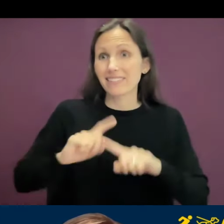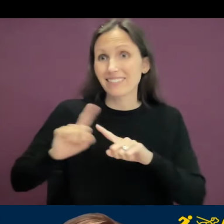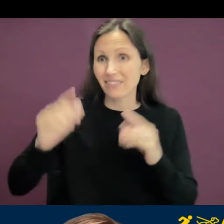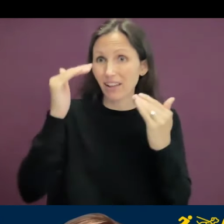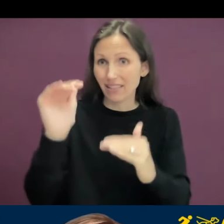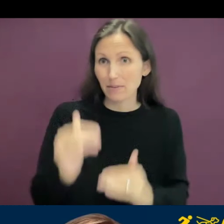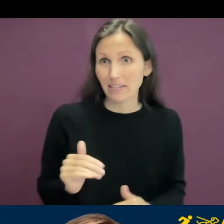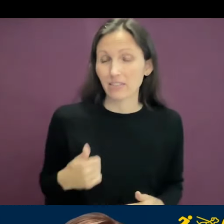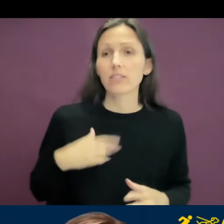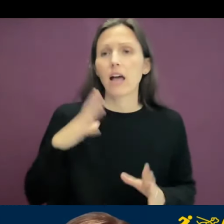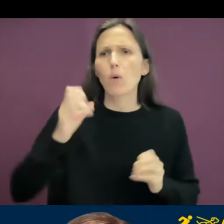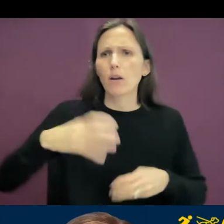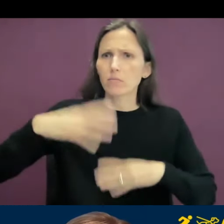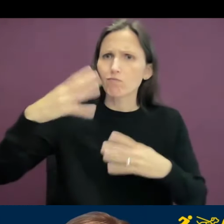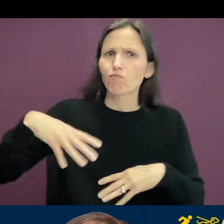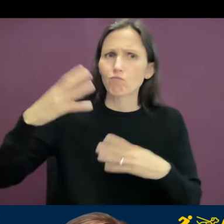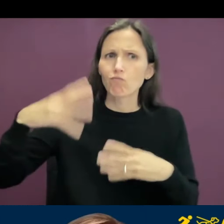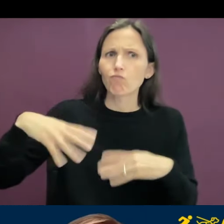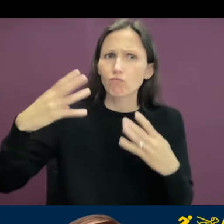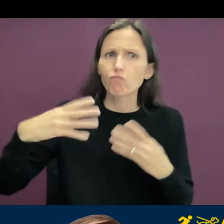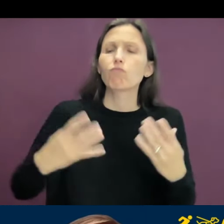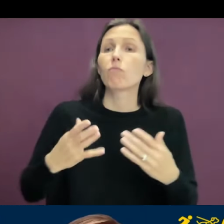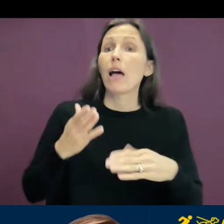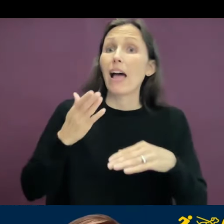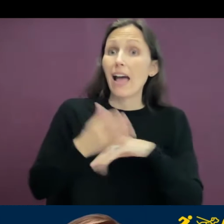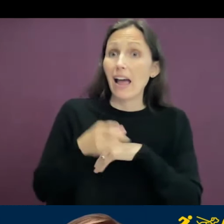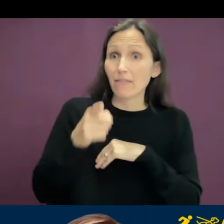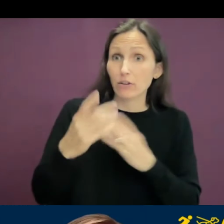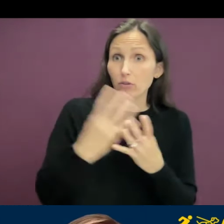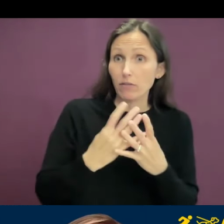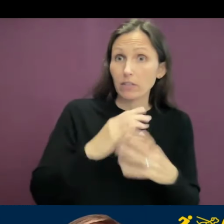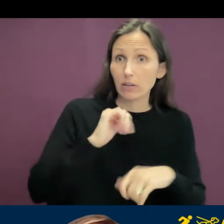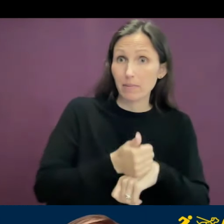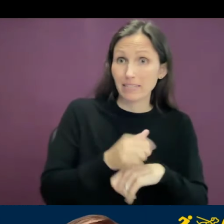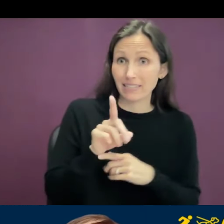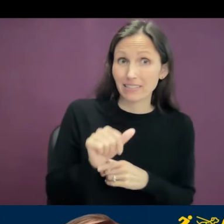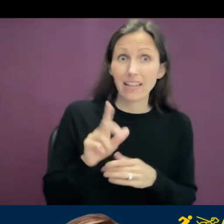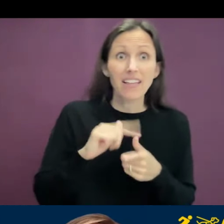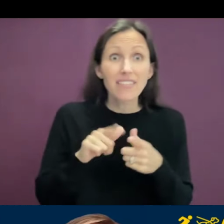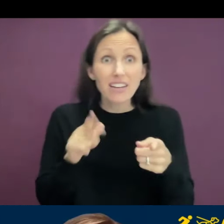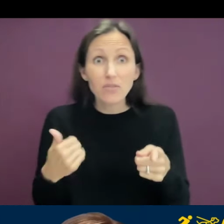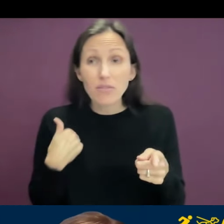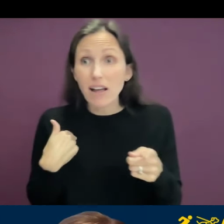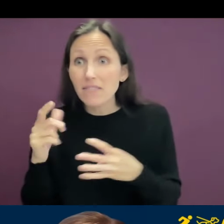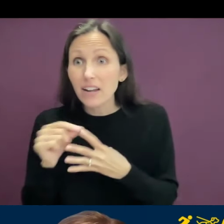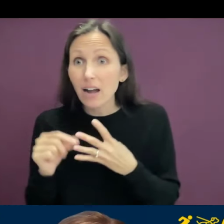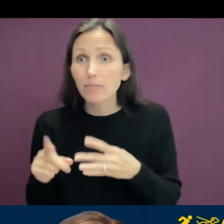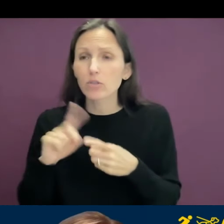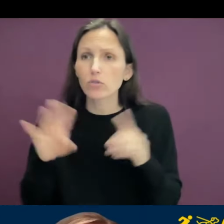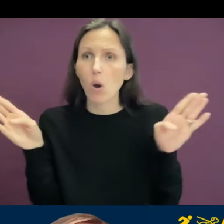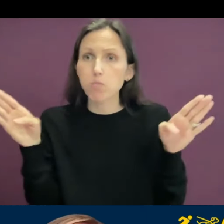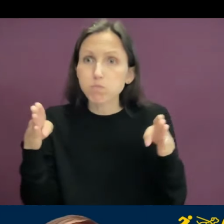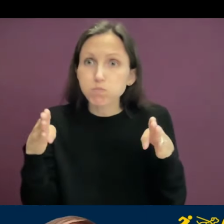to show that after we filter to search by disability, it then gives you the opportunity to narrow it down